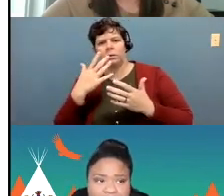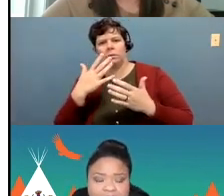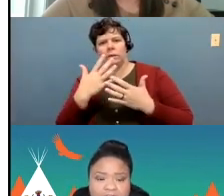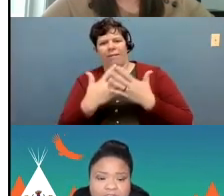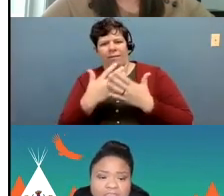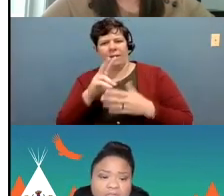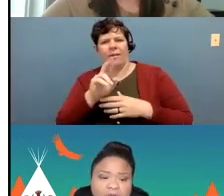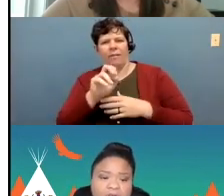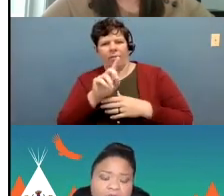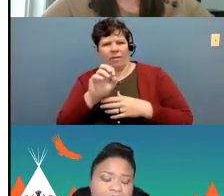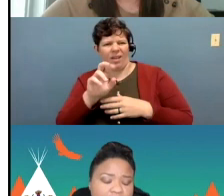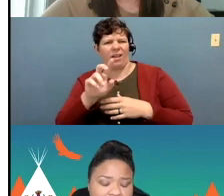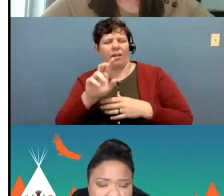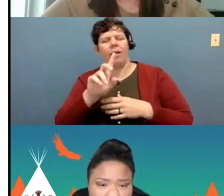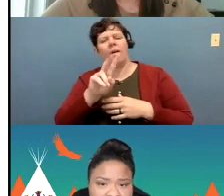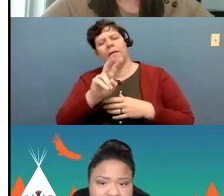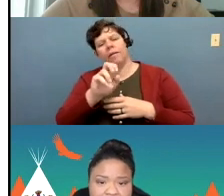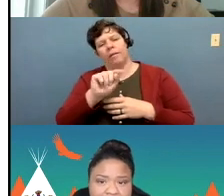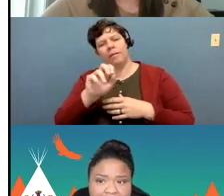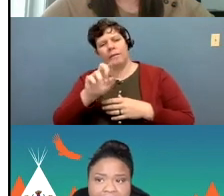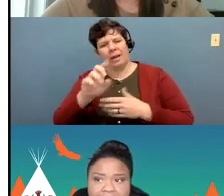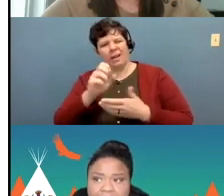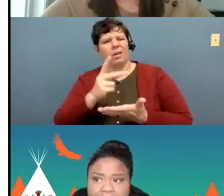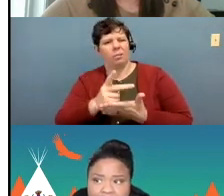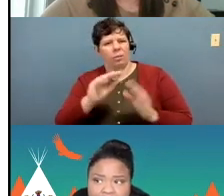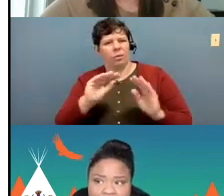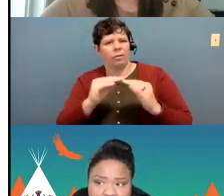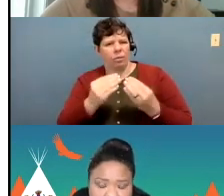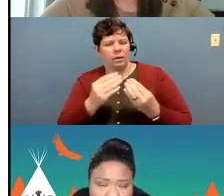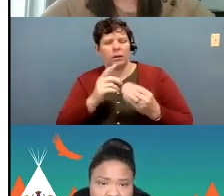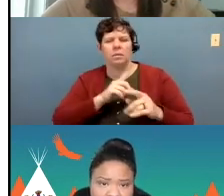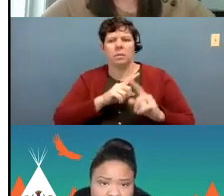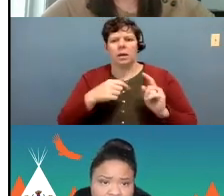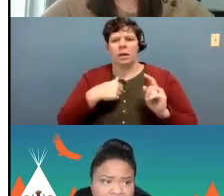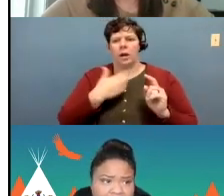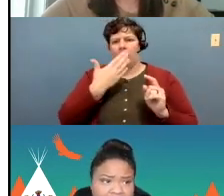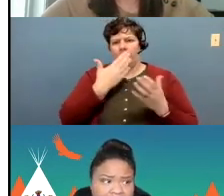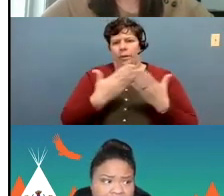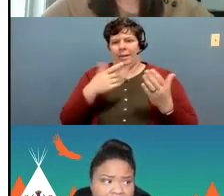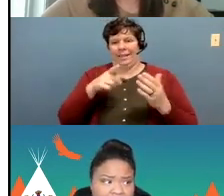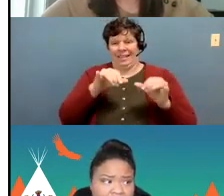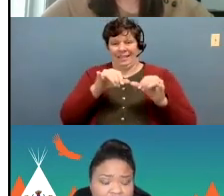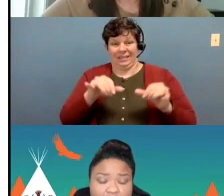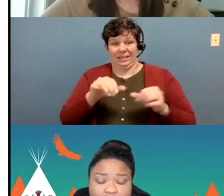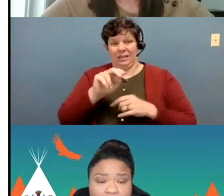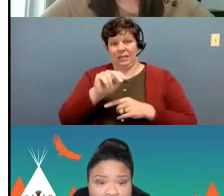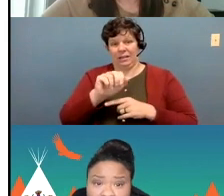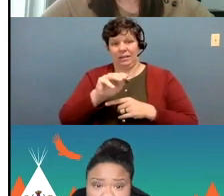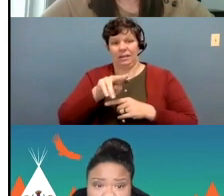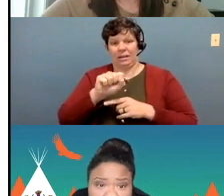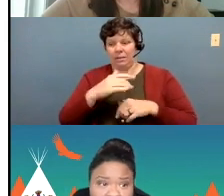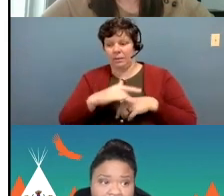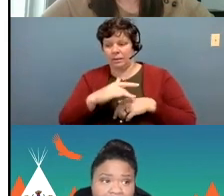interesting also. So I hope one of our big takeaways today is, that the system is available and it's, from what I